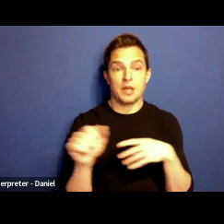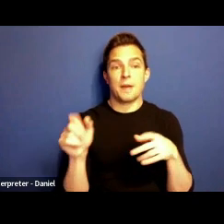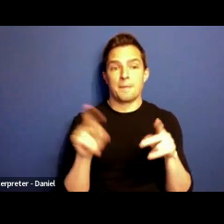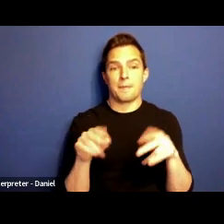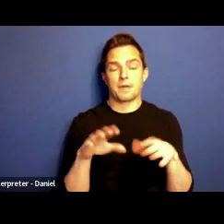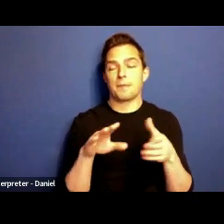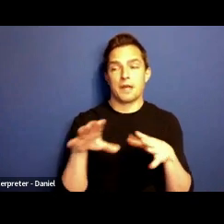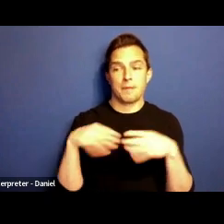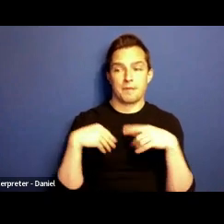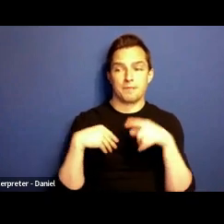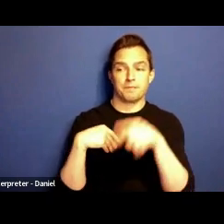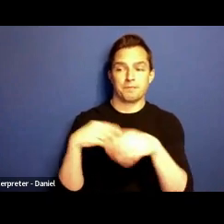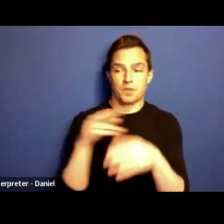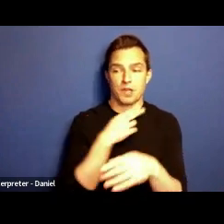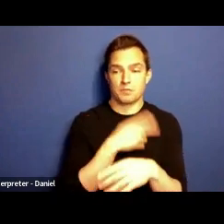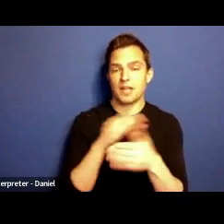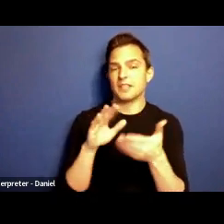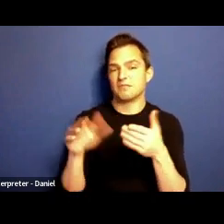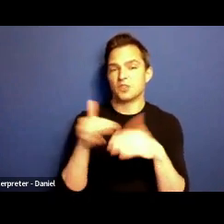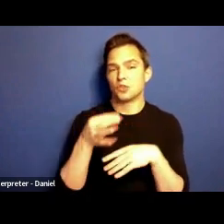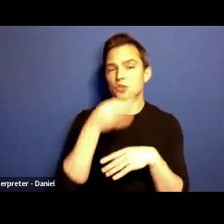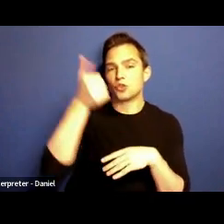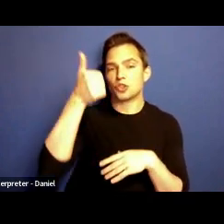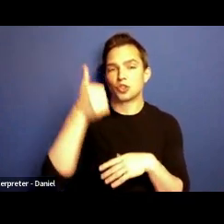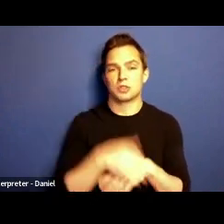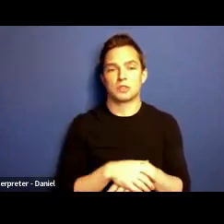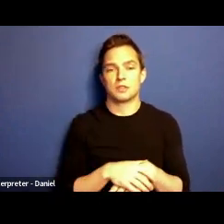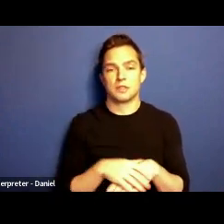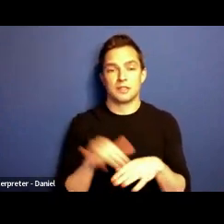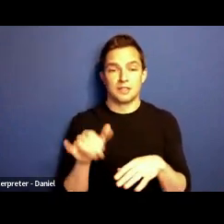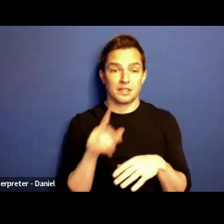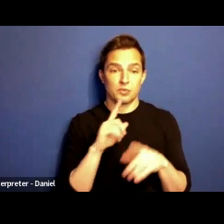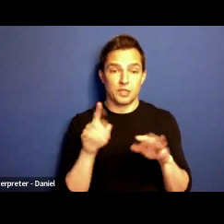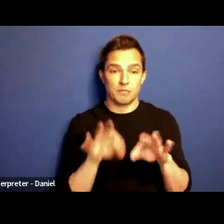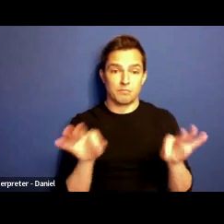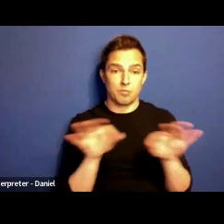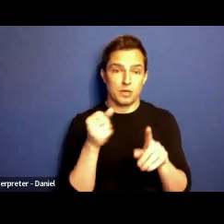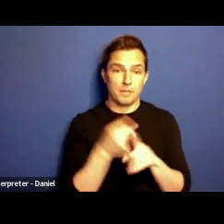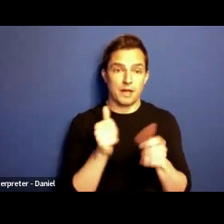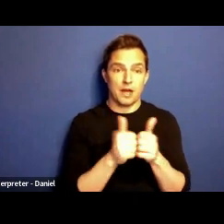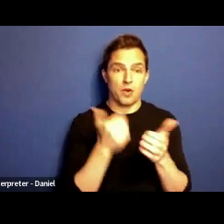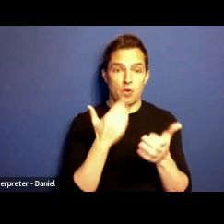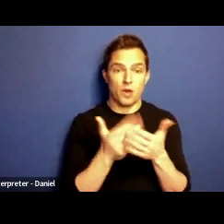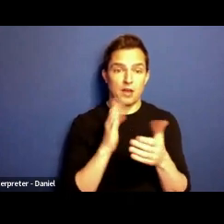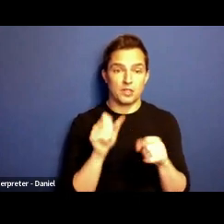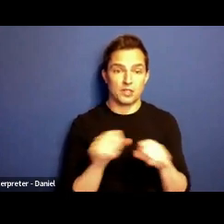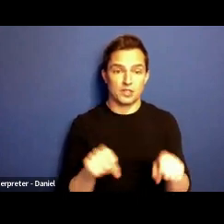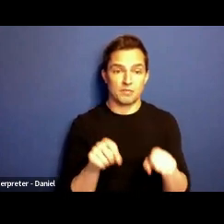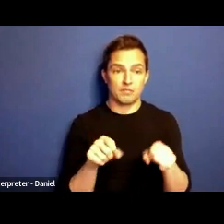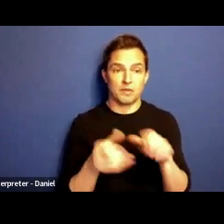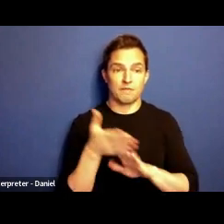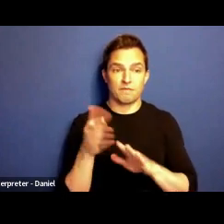from a hospital sooner than they would have otherwise. And that's got a really important impact on how well our system is functioning overall.